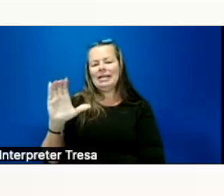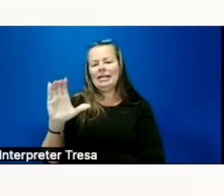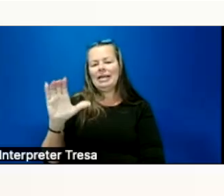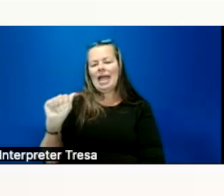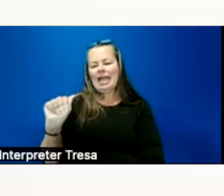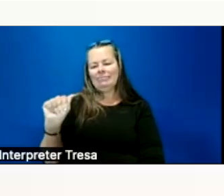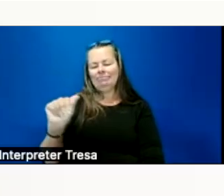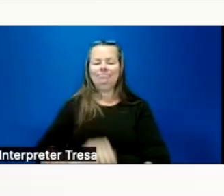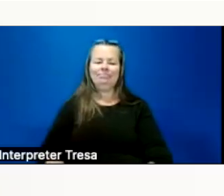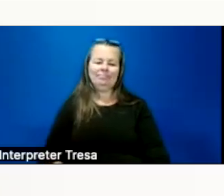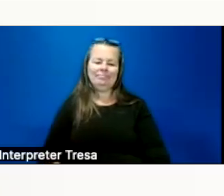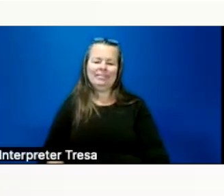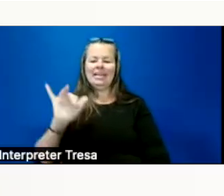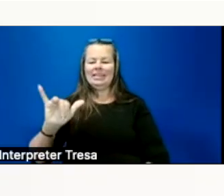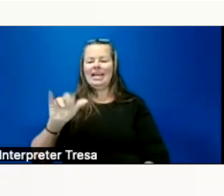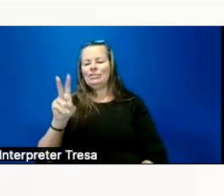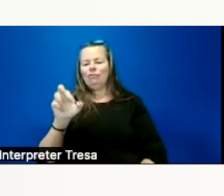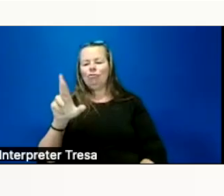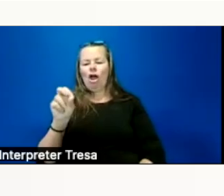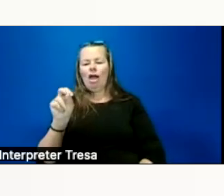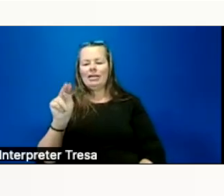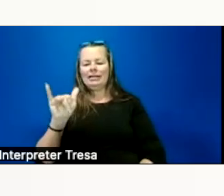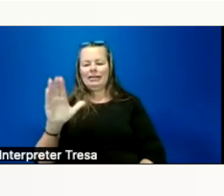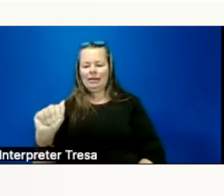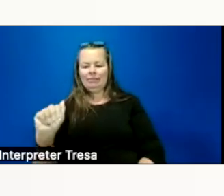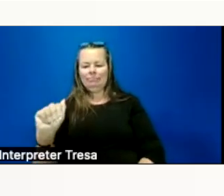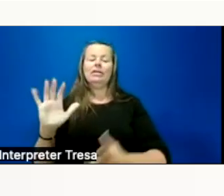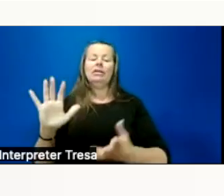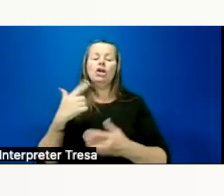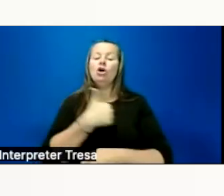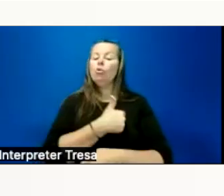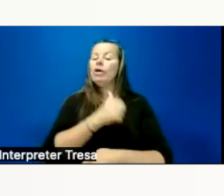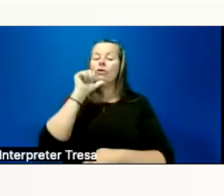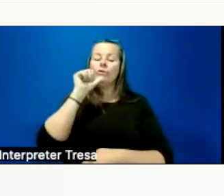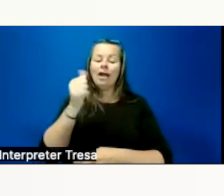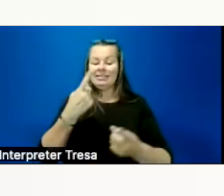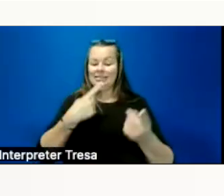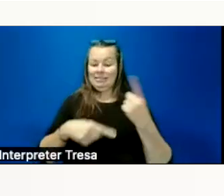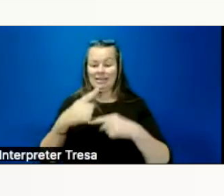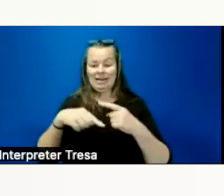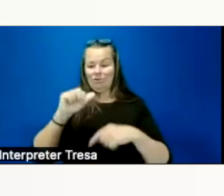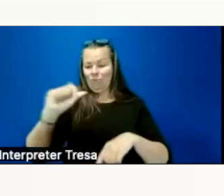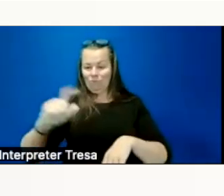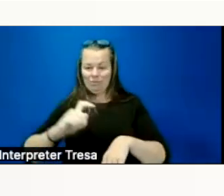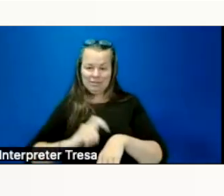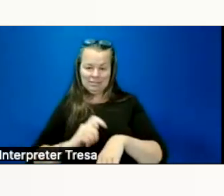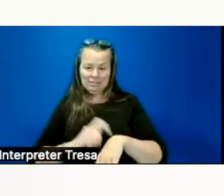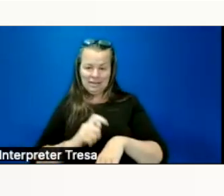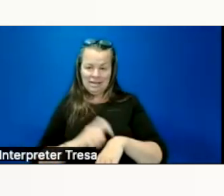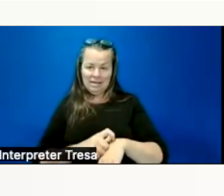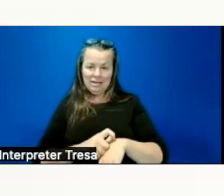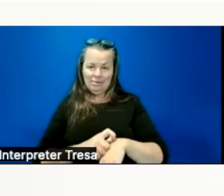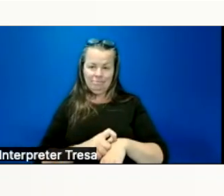Veronica. That would be Veronica, for instance. We are not signing all the time. When we want to refer to someone, we are